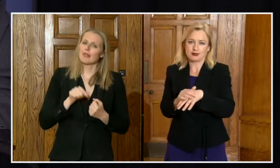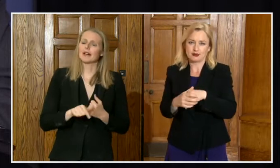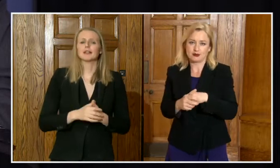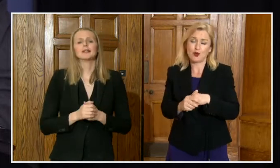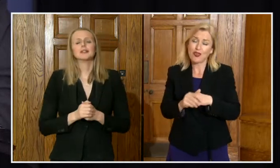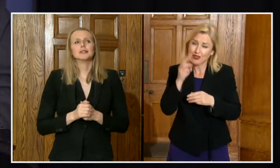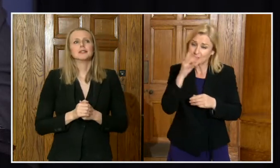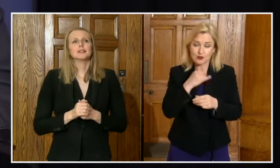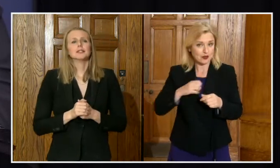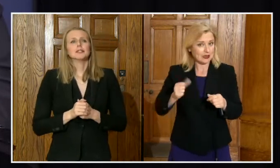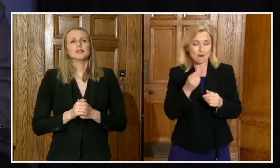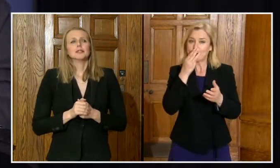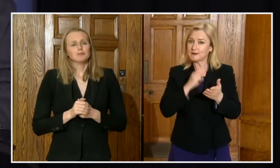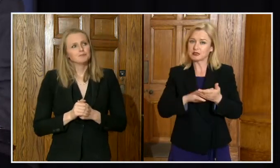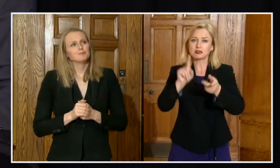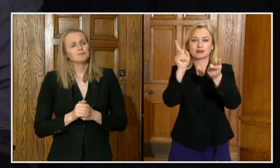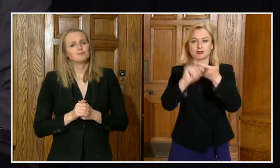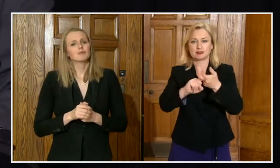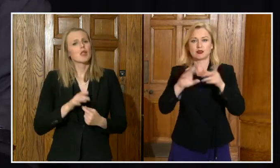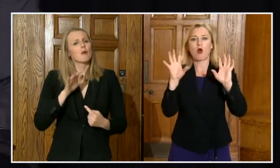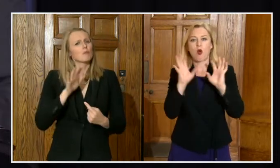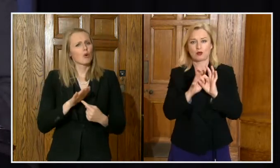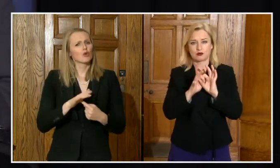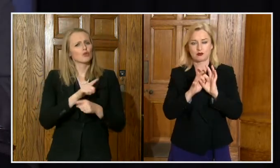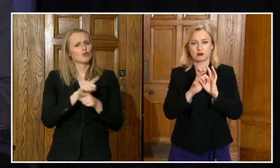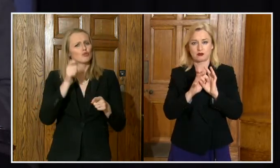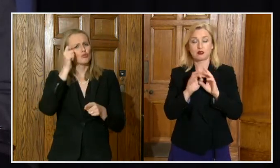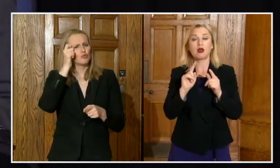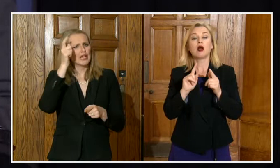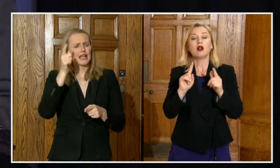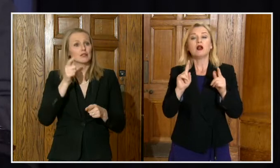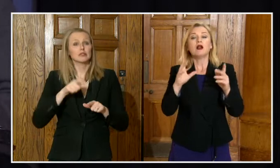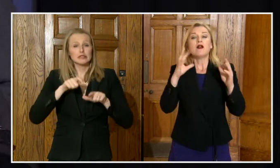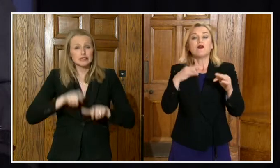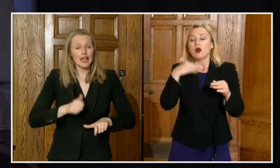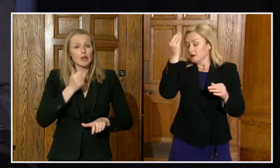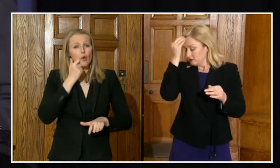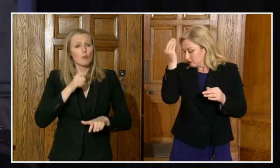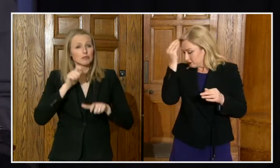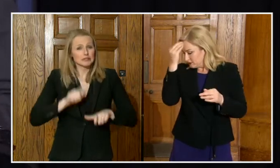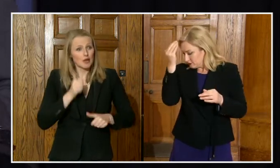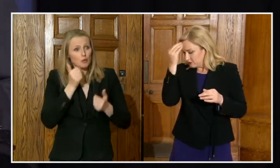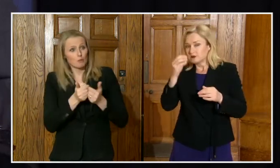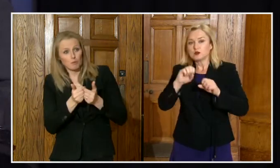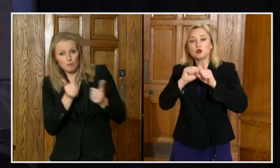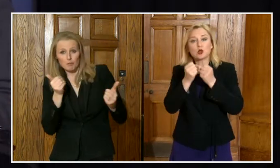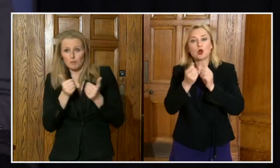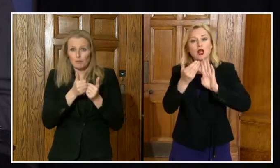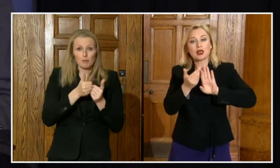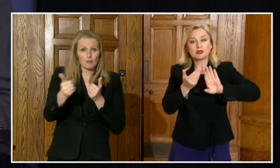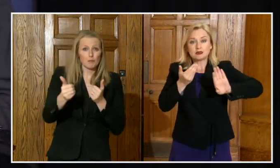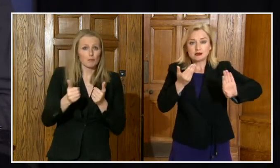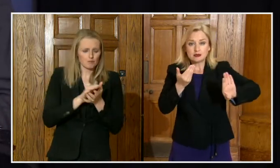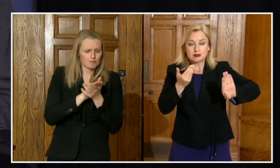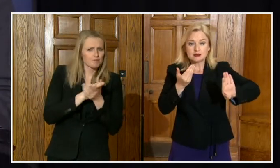It is important also that we recognise that the longer that we keep with that guidance around social distancing, around good